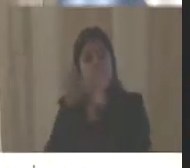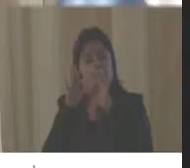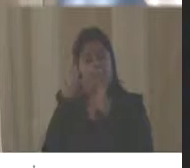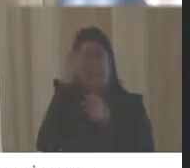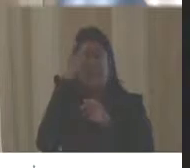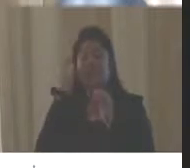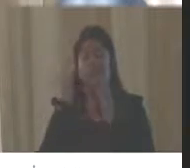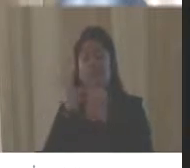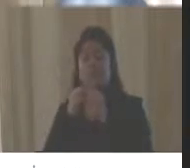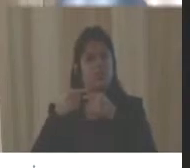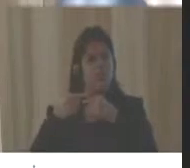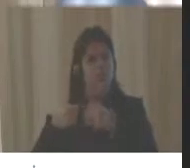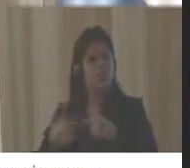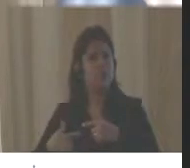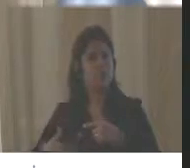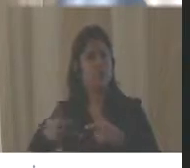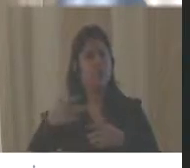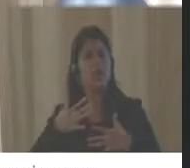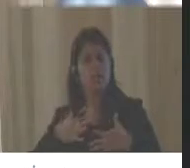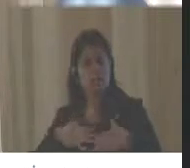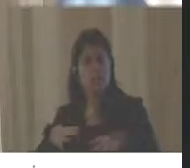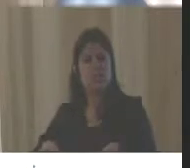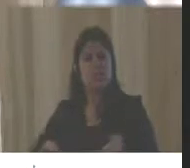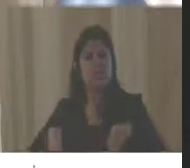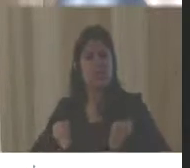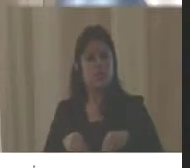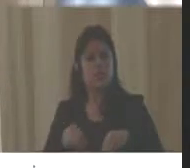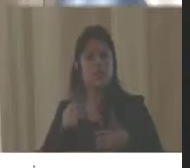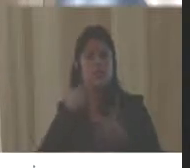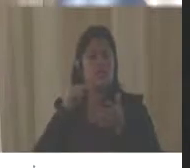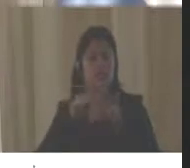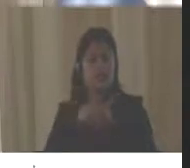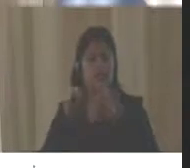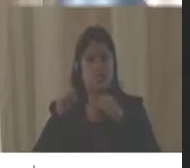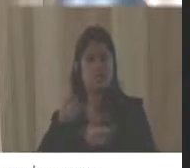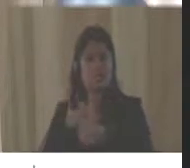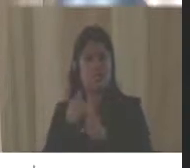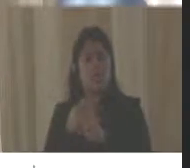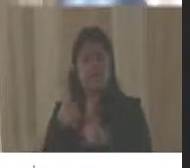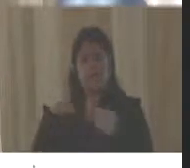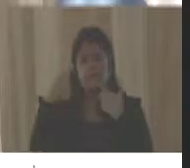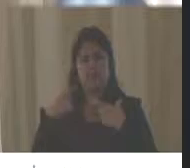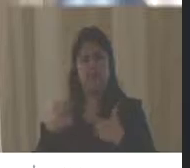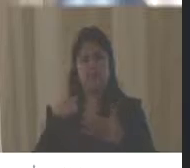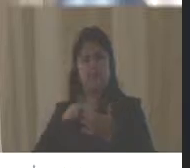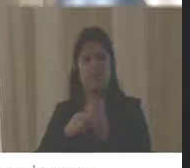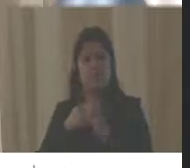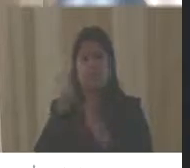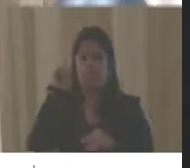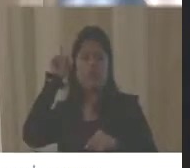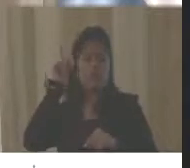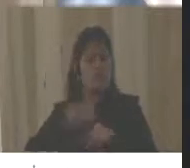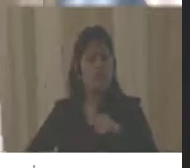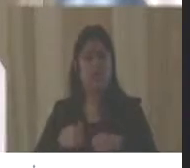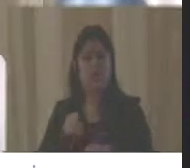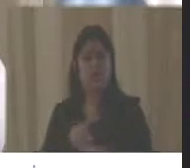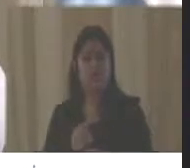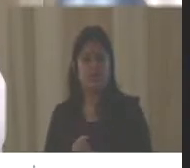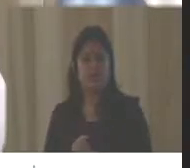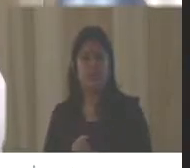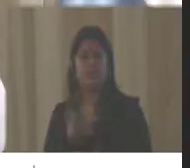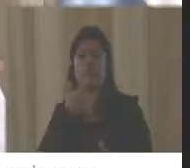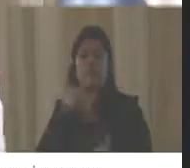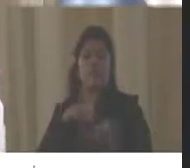I want to call your attention to a very important case And this has to do with something that should